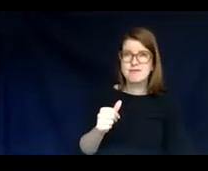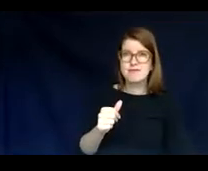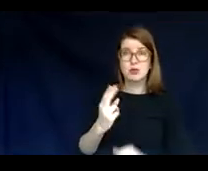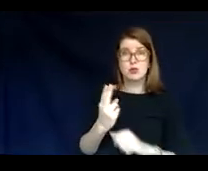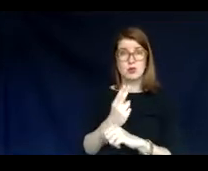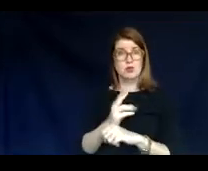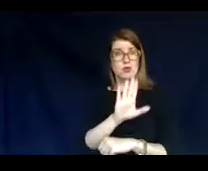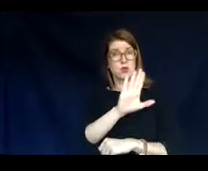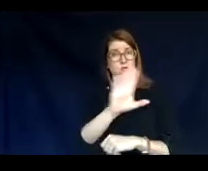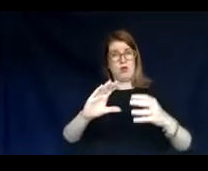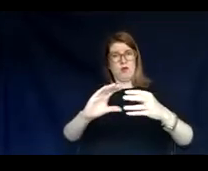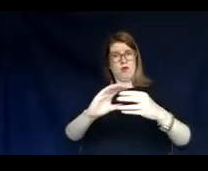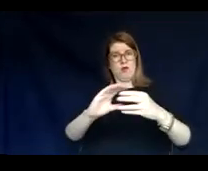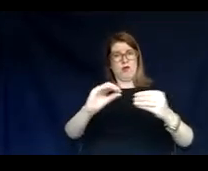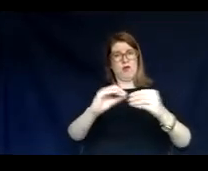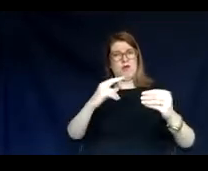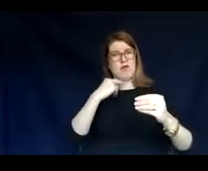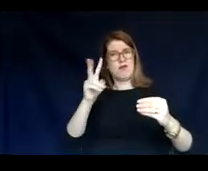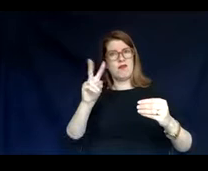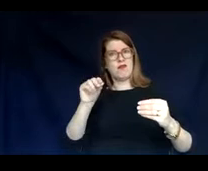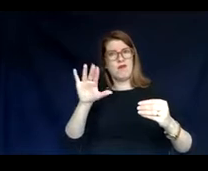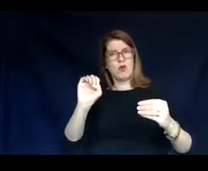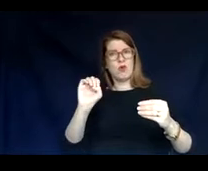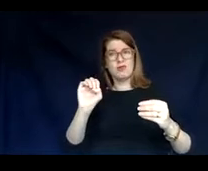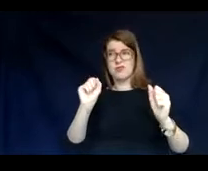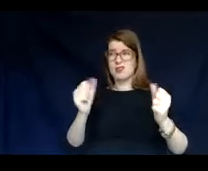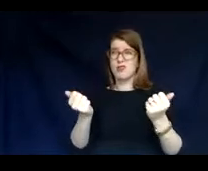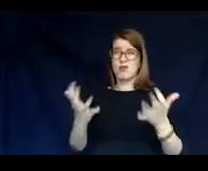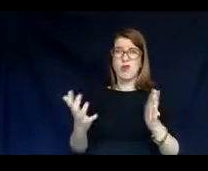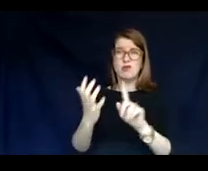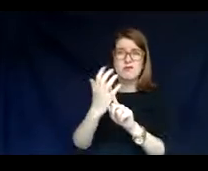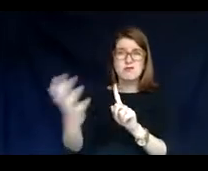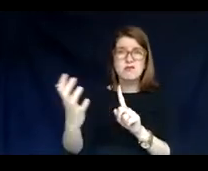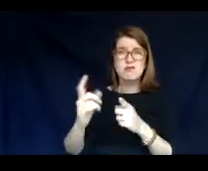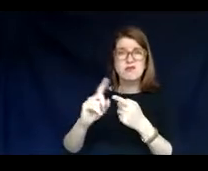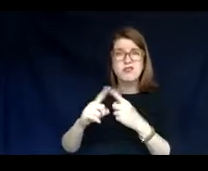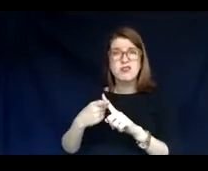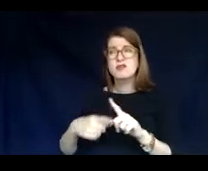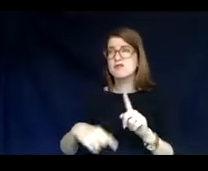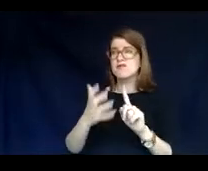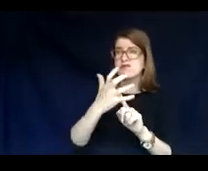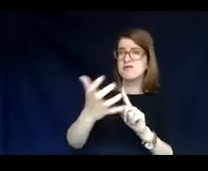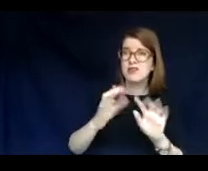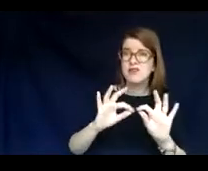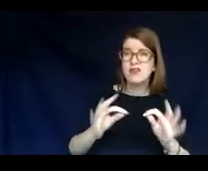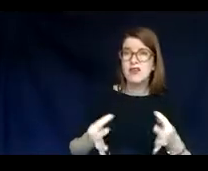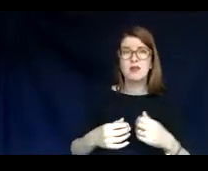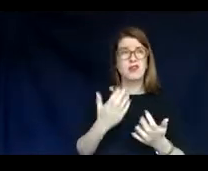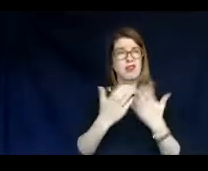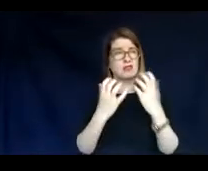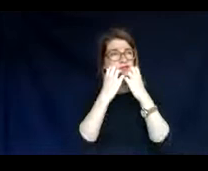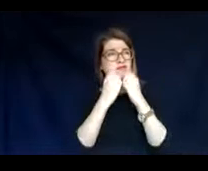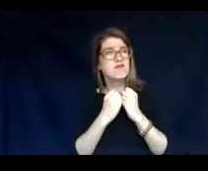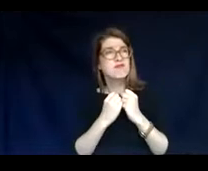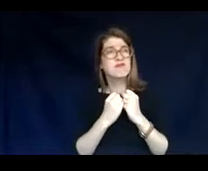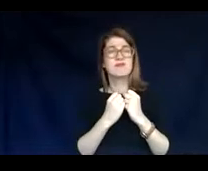voice may make you lose friends, family, or even things that you consider dear. You may have to make some